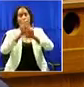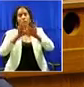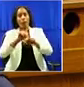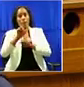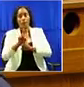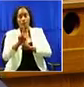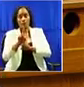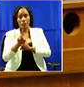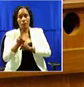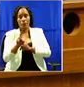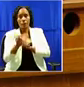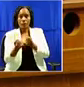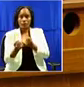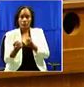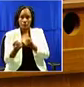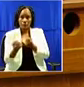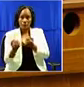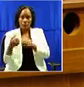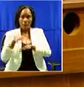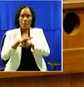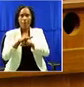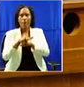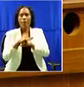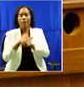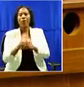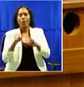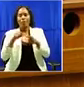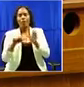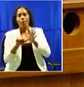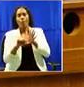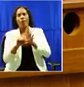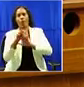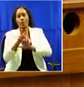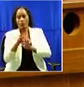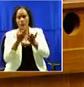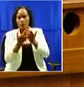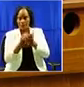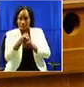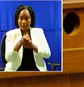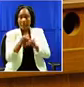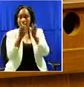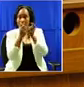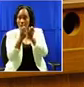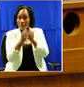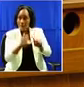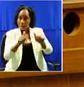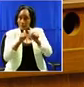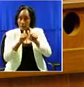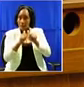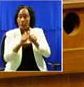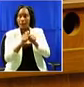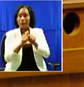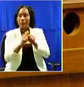implementation is really going to be the key in giving effect to this recovery and reconstruction plan.